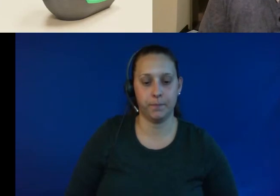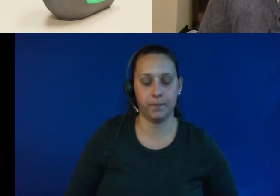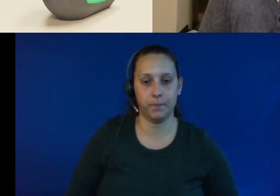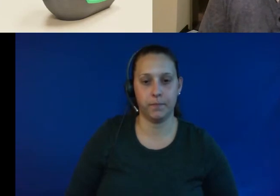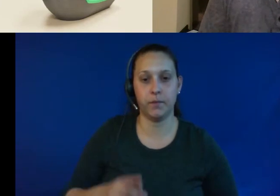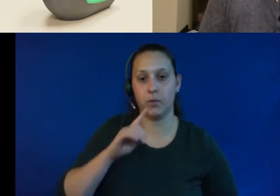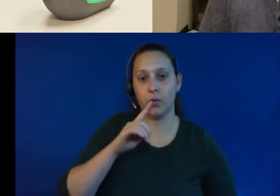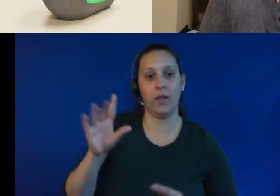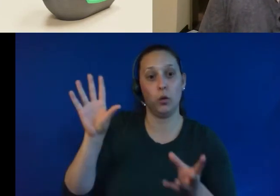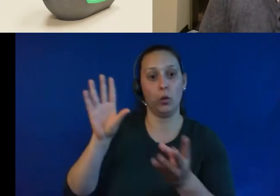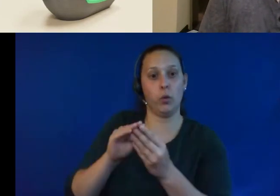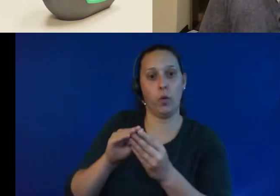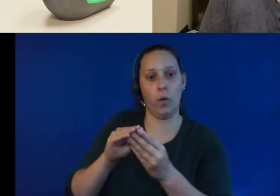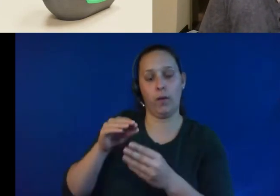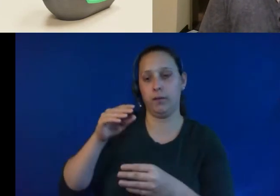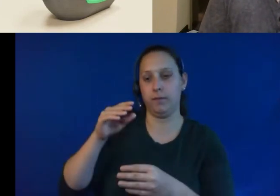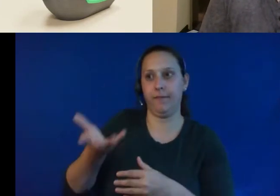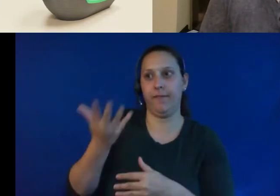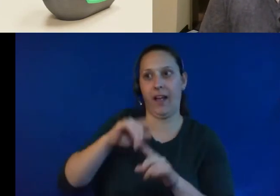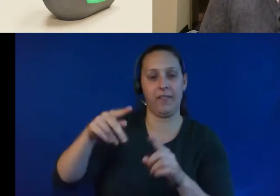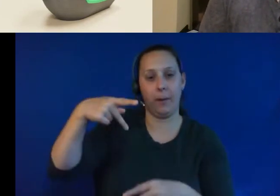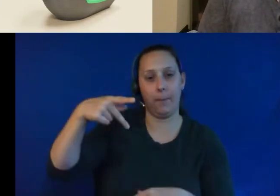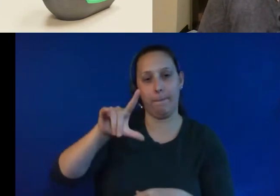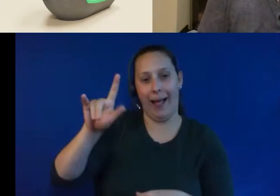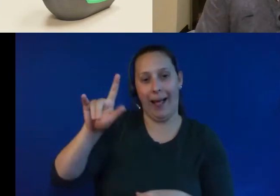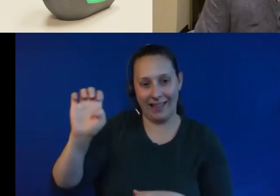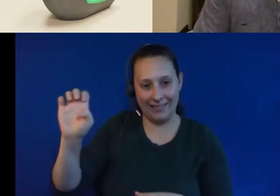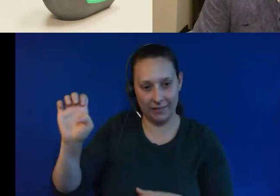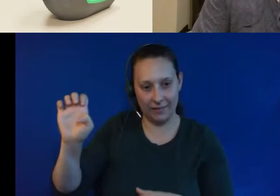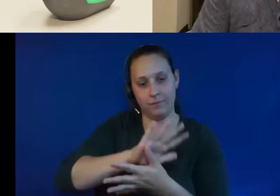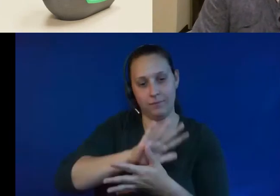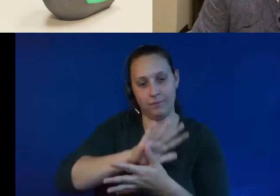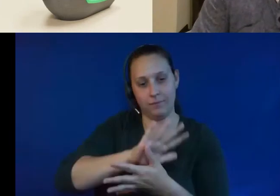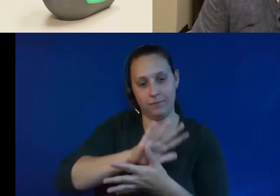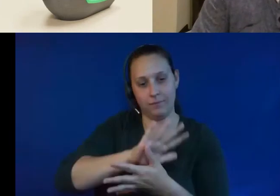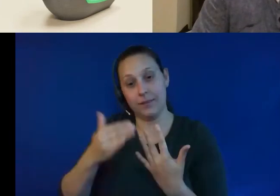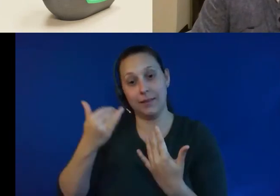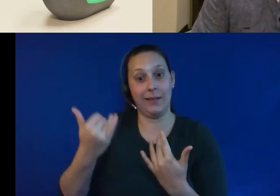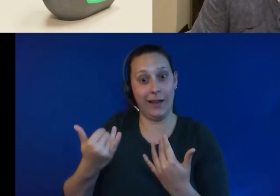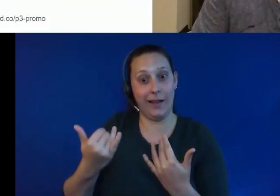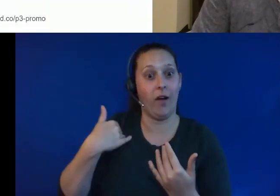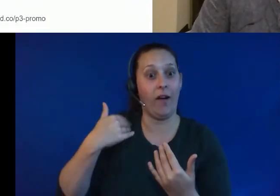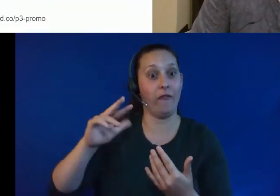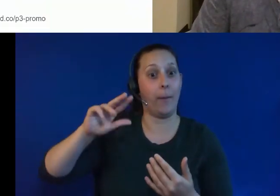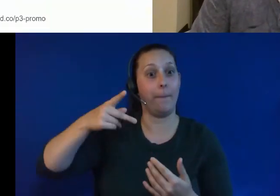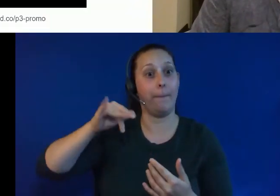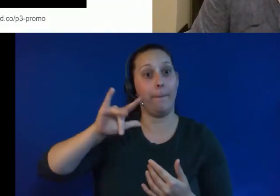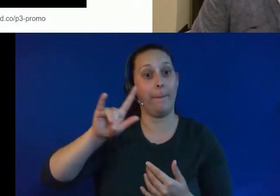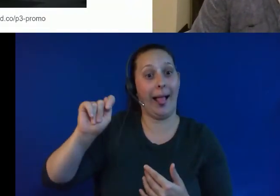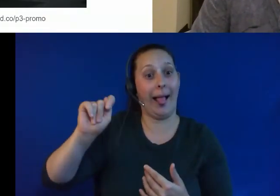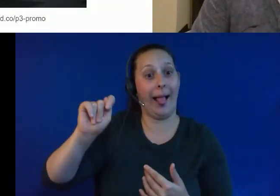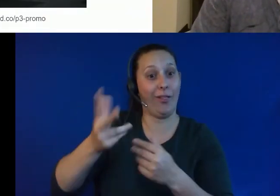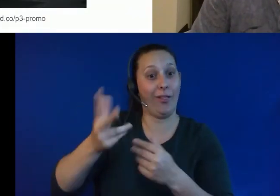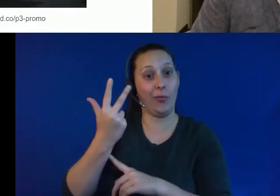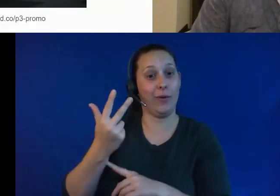of Palette. So we went from Palette to Palette Plus and Palette 2, and now we've just recently released and shipped Palette 3. So just to give you a bit